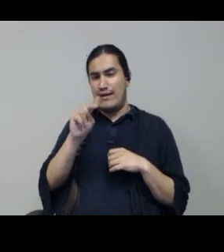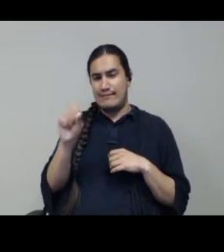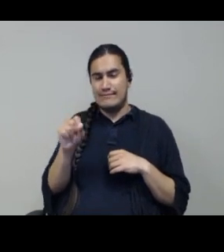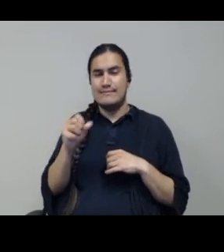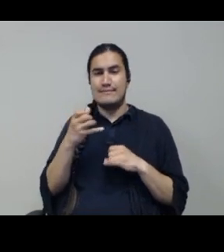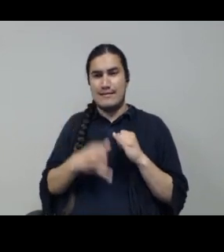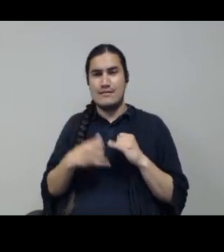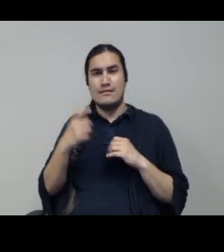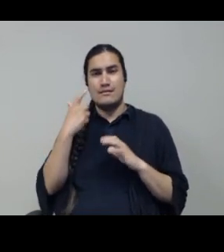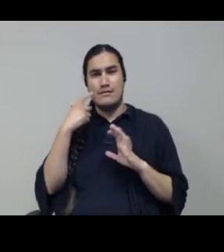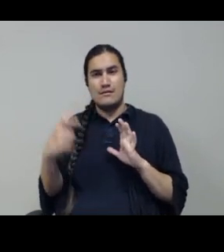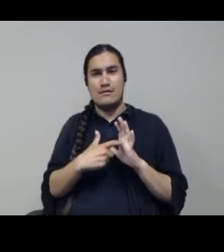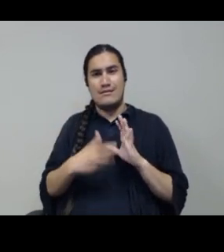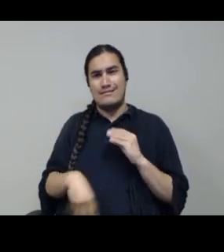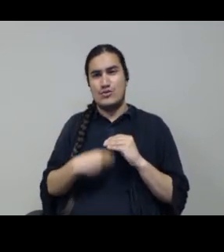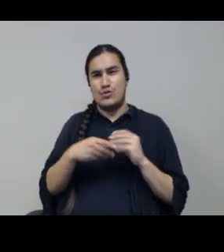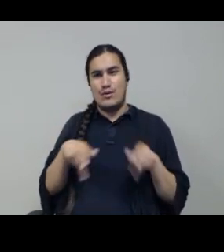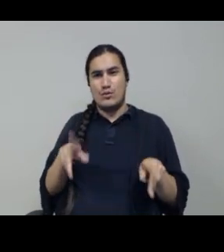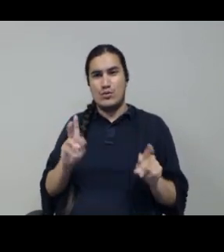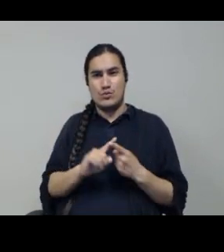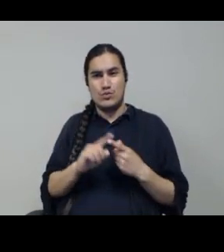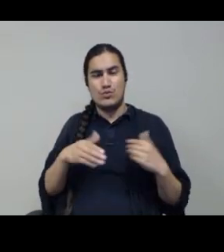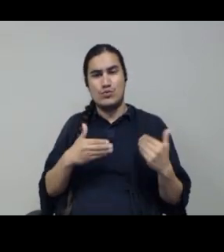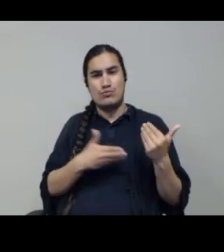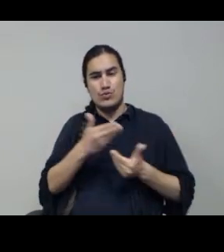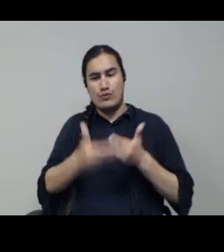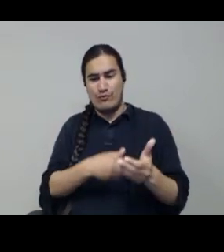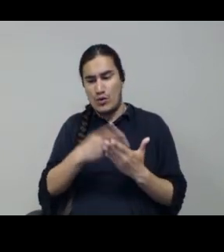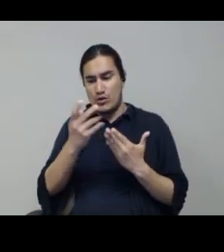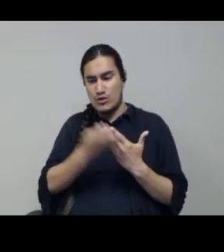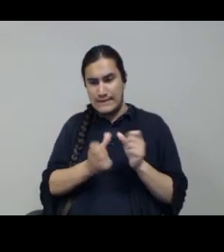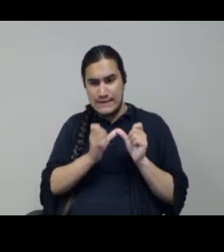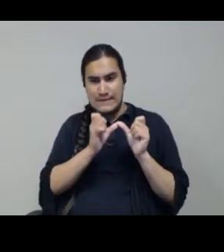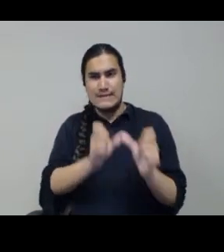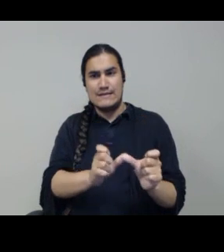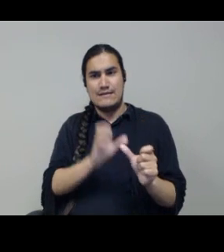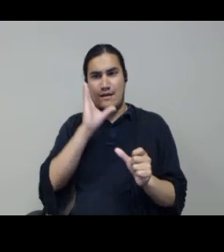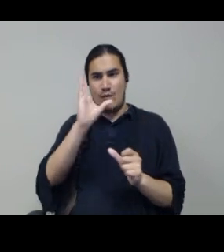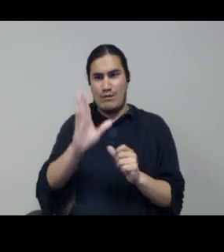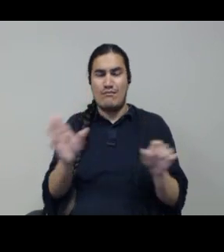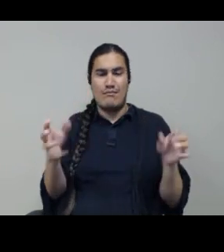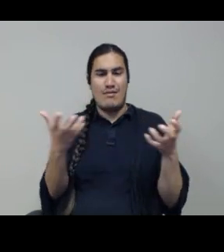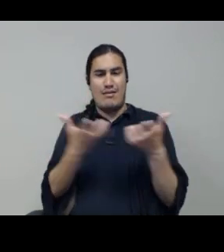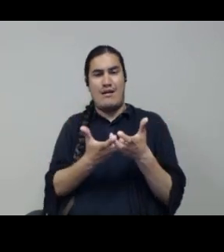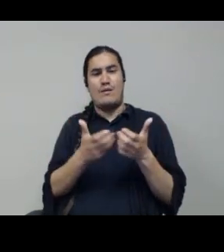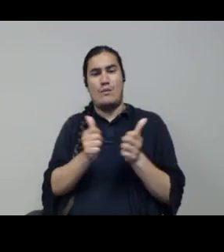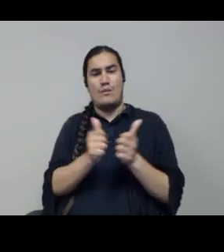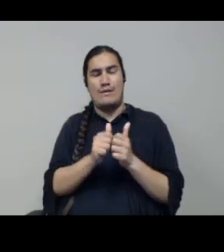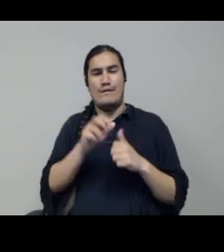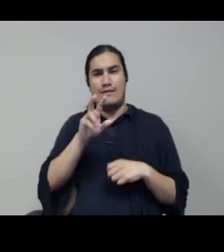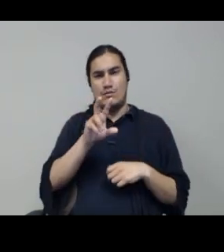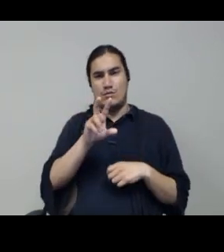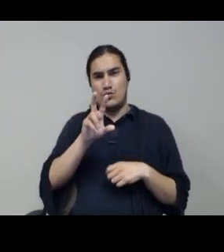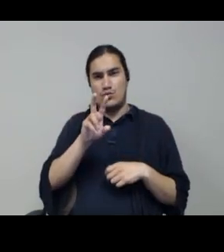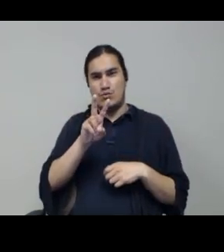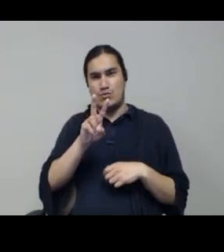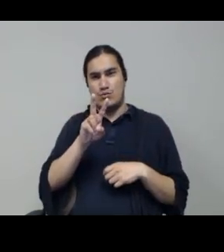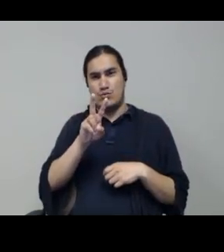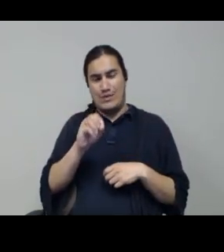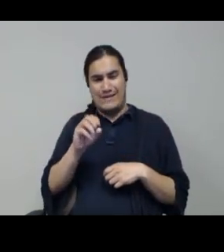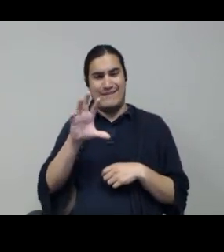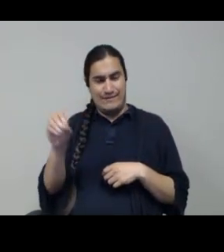is identifying additional opportunities to move projects forward that align with CTP 2050 and our CAPDI goals.